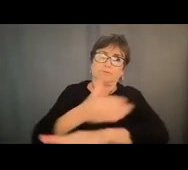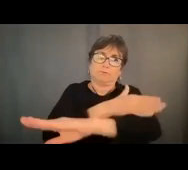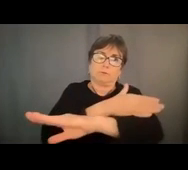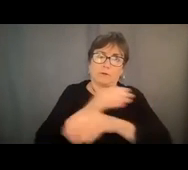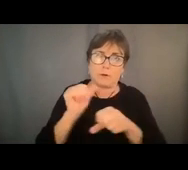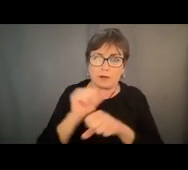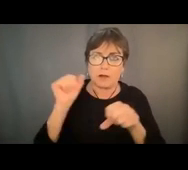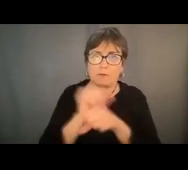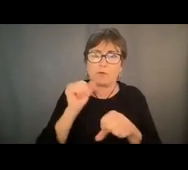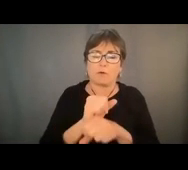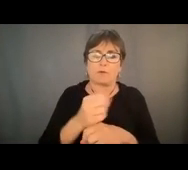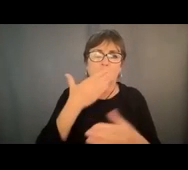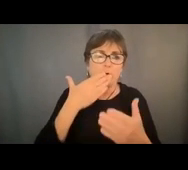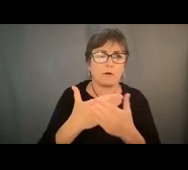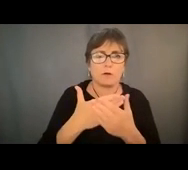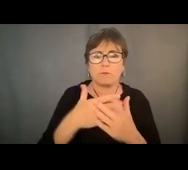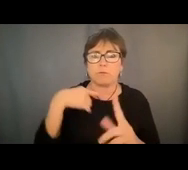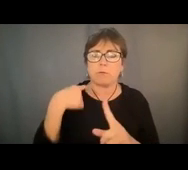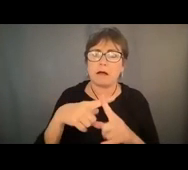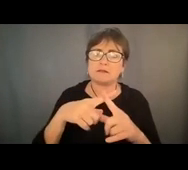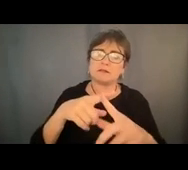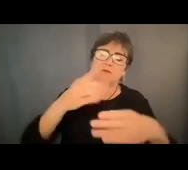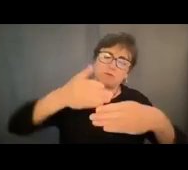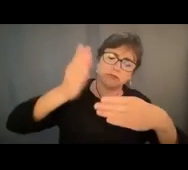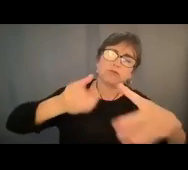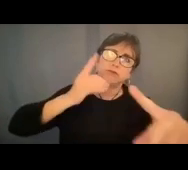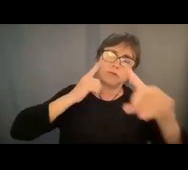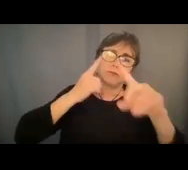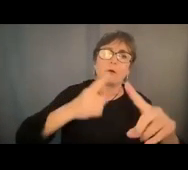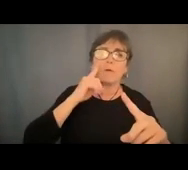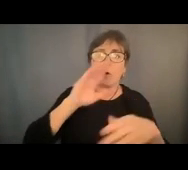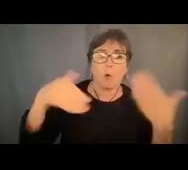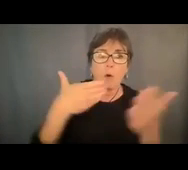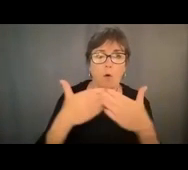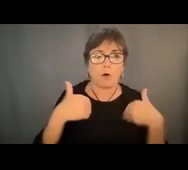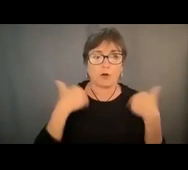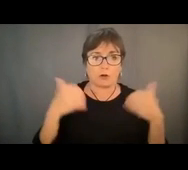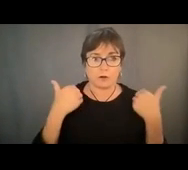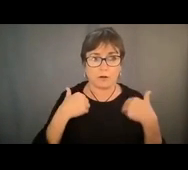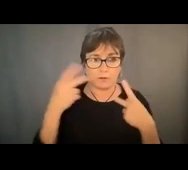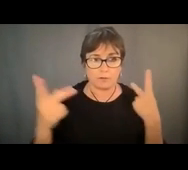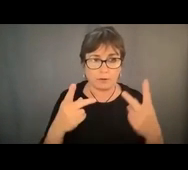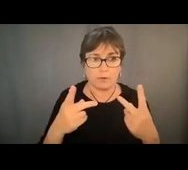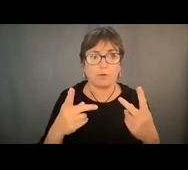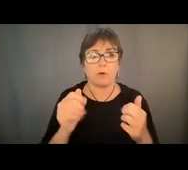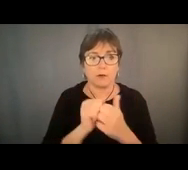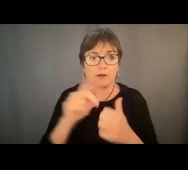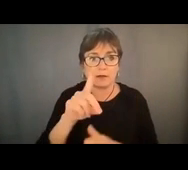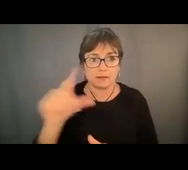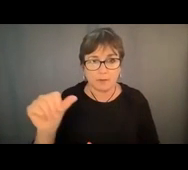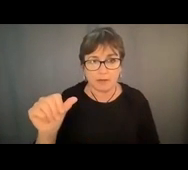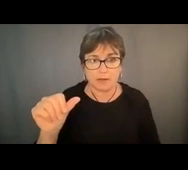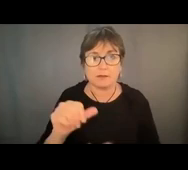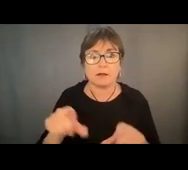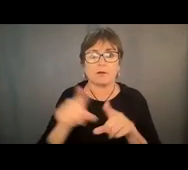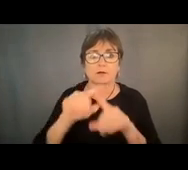for all youth with disabilities through creating a more holistic partnership with diverse, culturally responsive materials